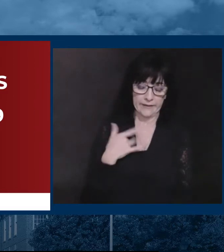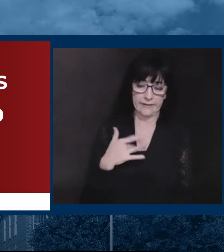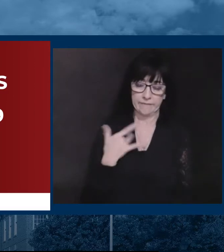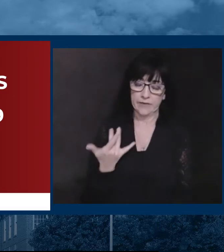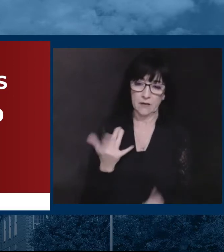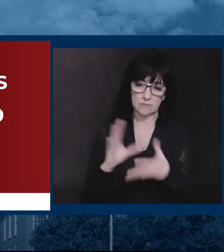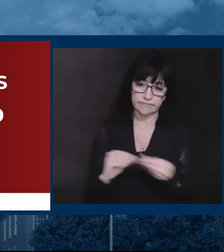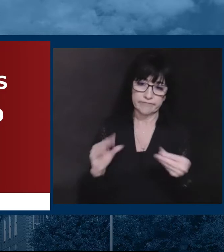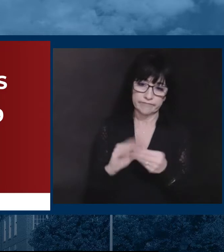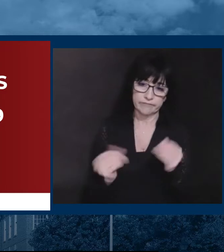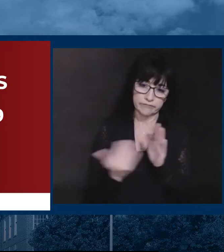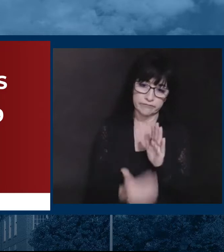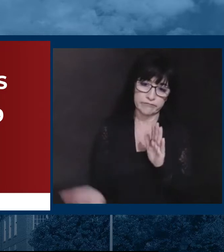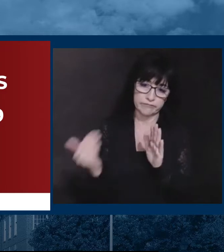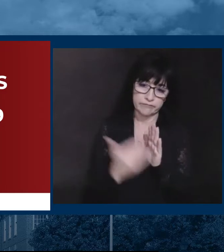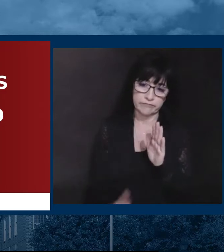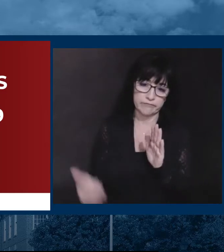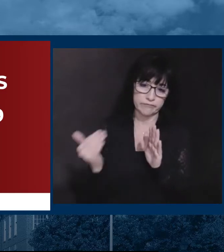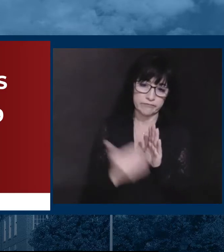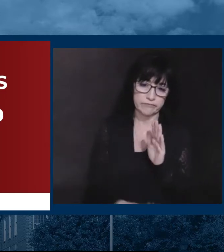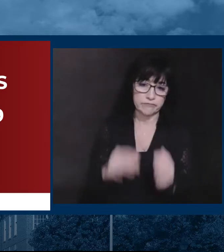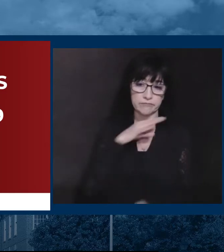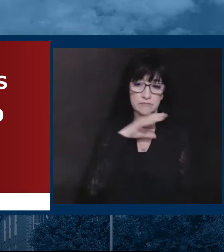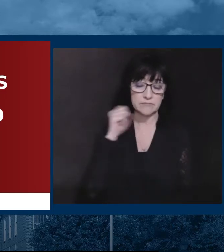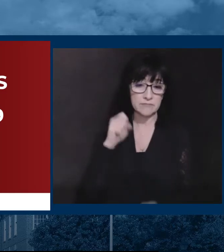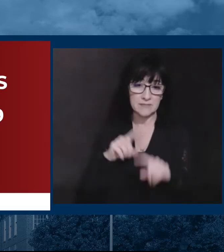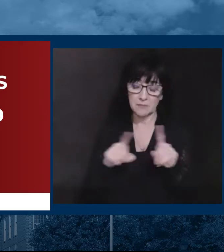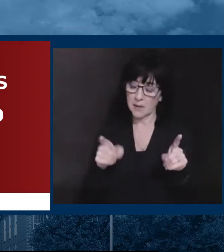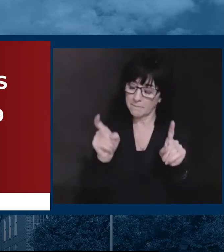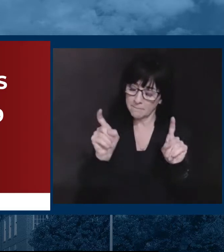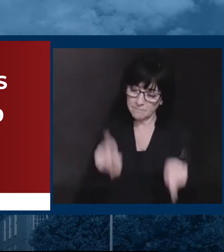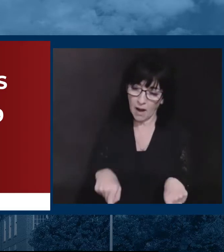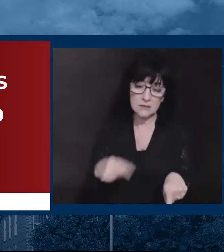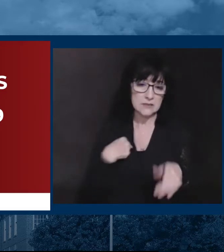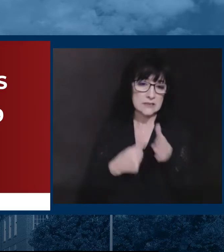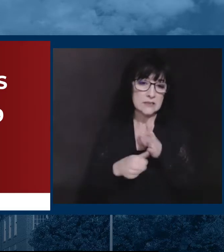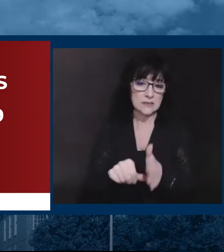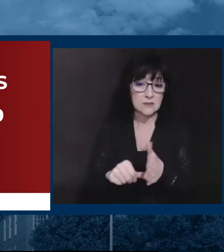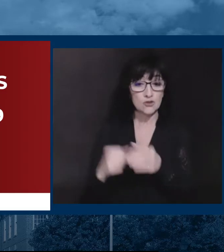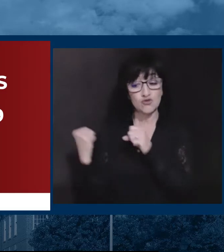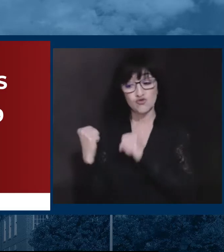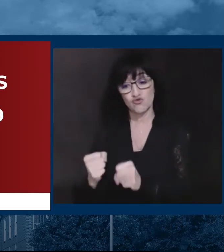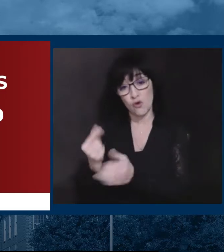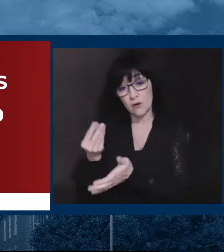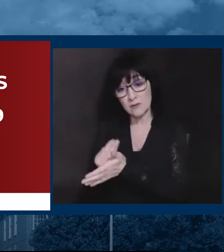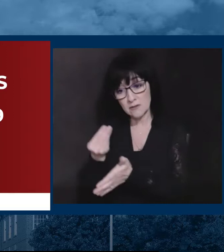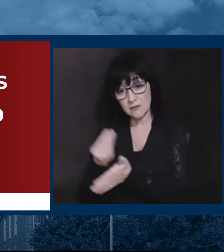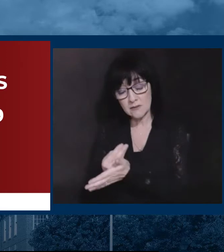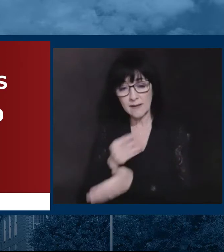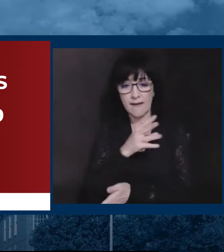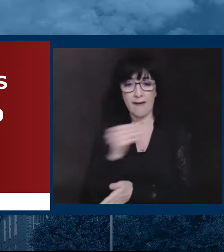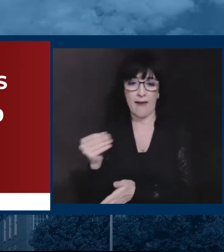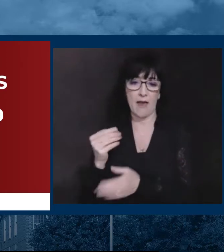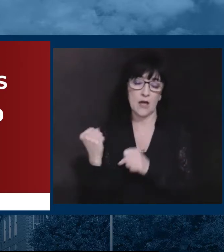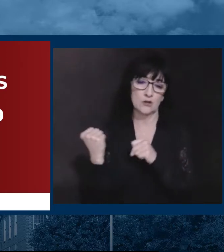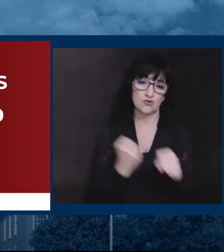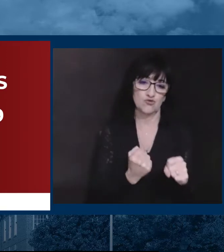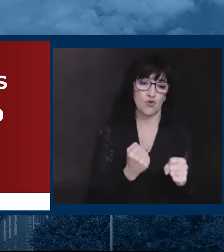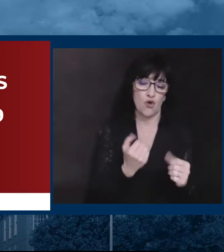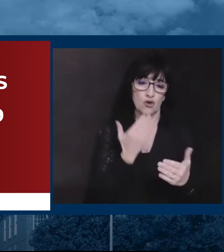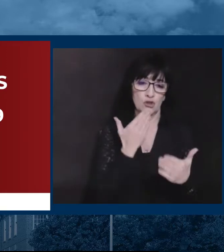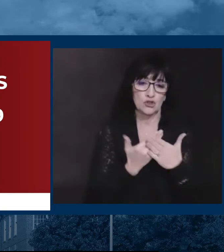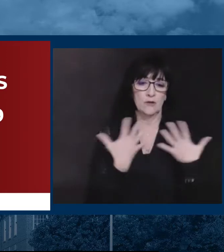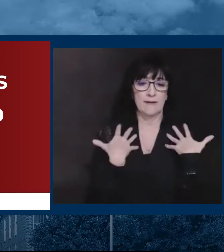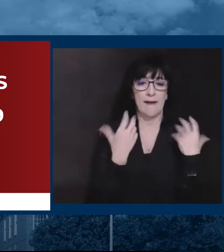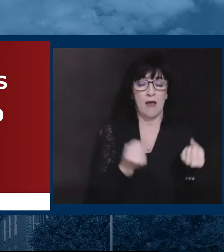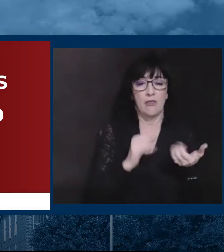have a strong economy without a healthy community, and you can't have a healthy community without a strong economy. And